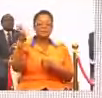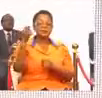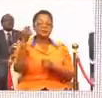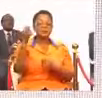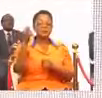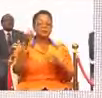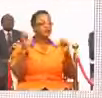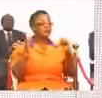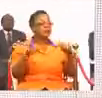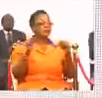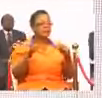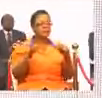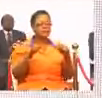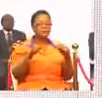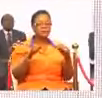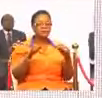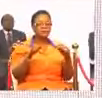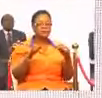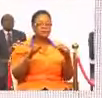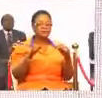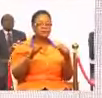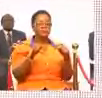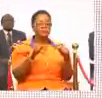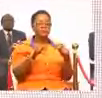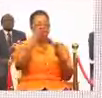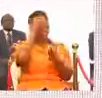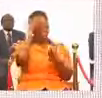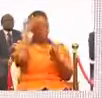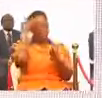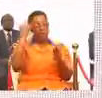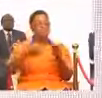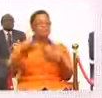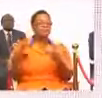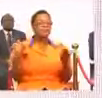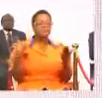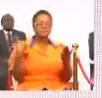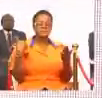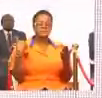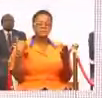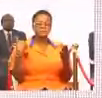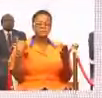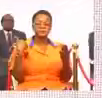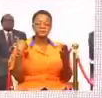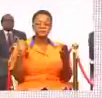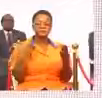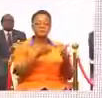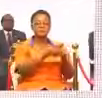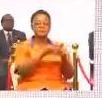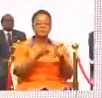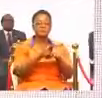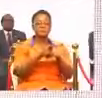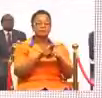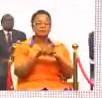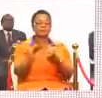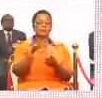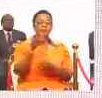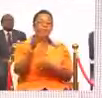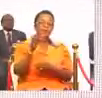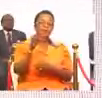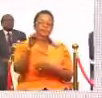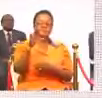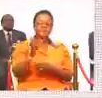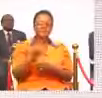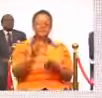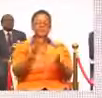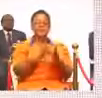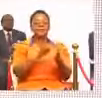is able to from the past, to move away from a dynasty that has